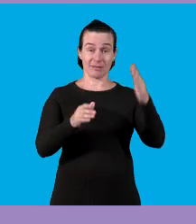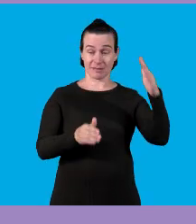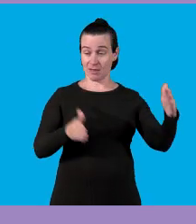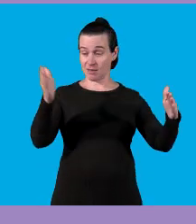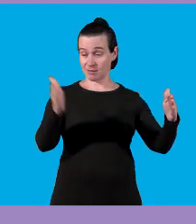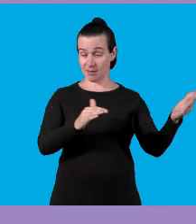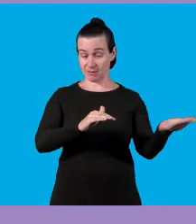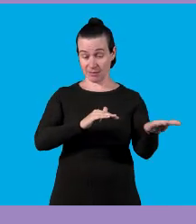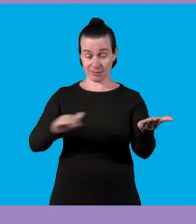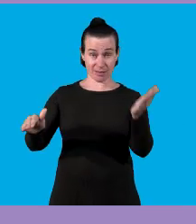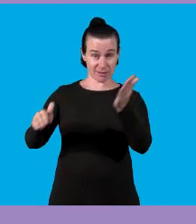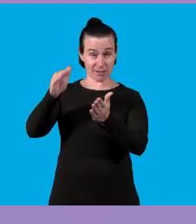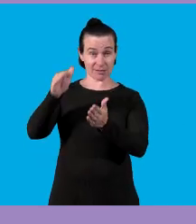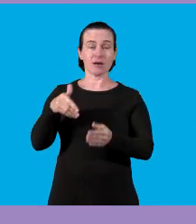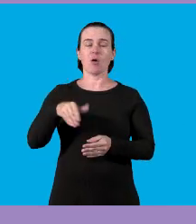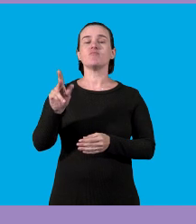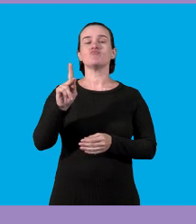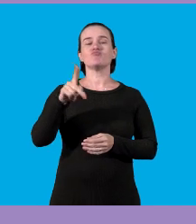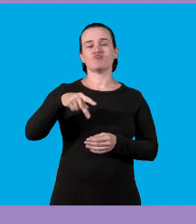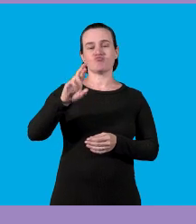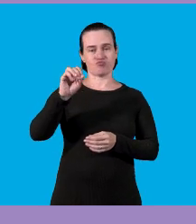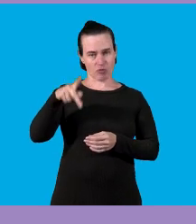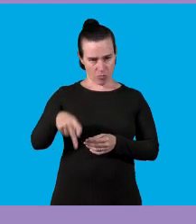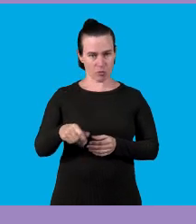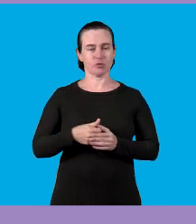corresponding sides are in proportion.